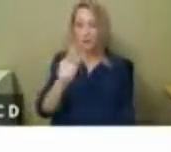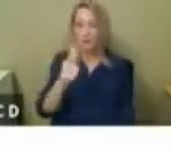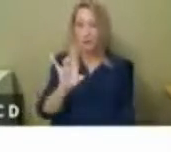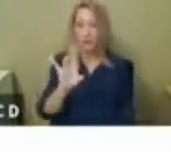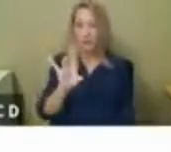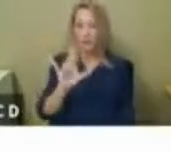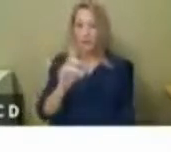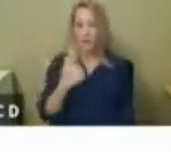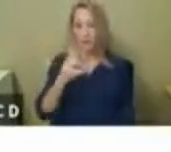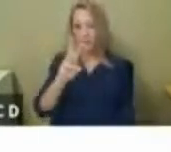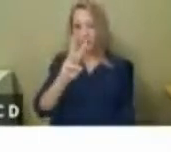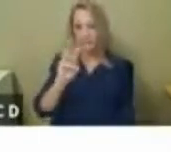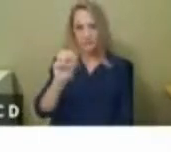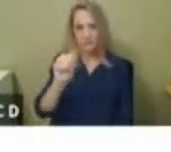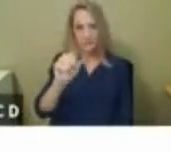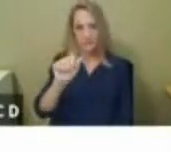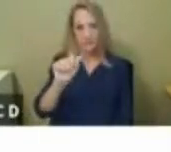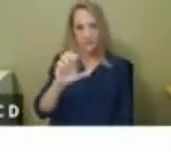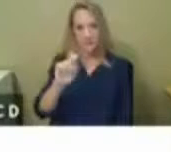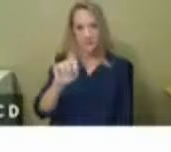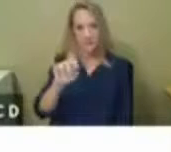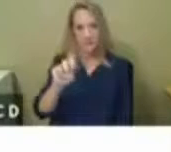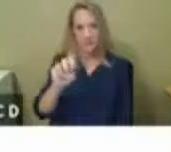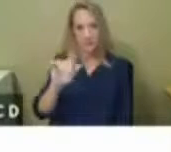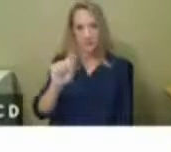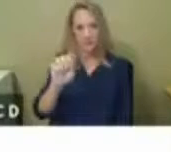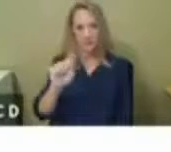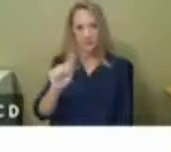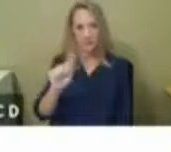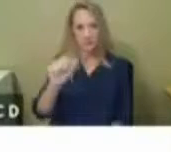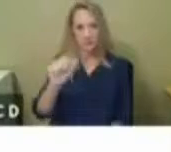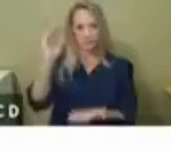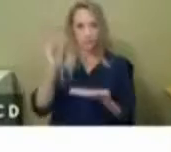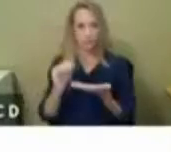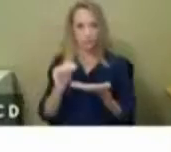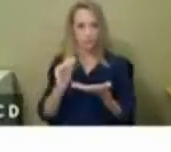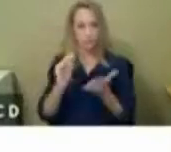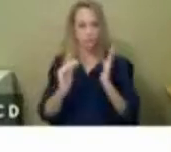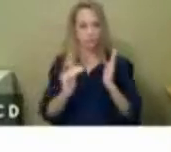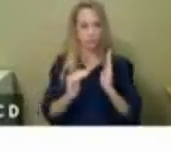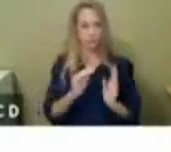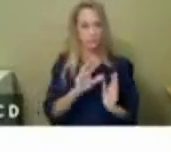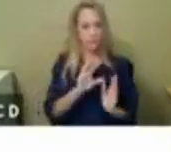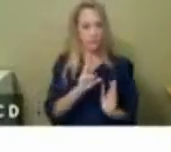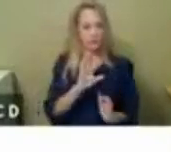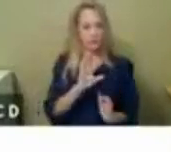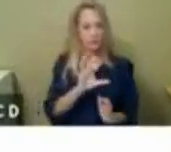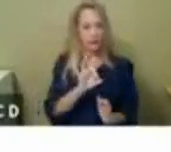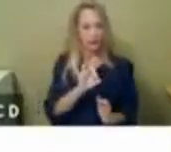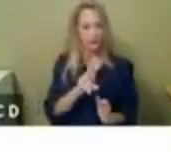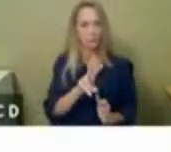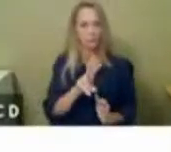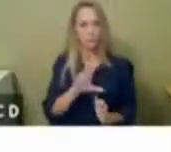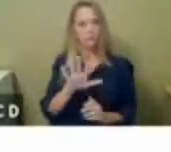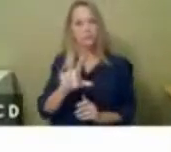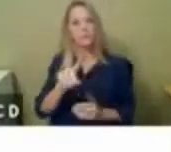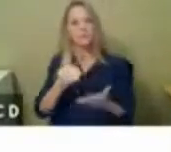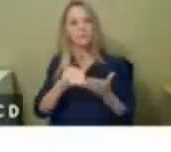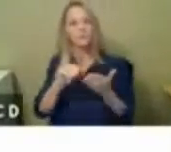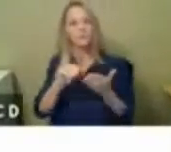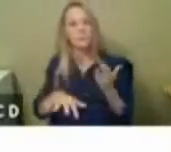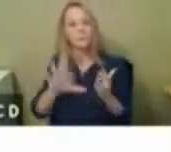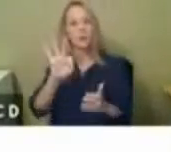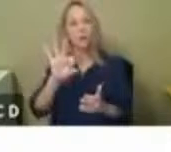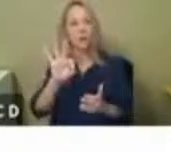60 active cases. So that's down from at one point, we were about 682, I believe. 51 students and 9 employees.